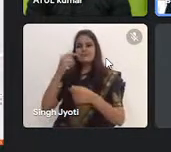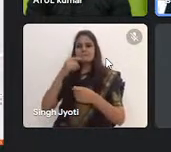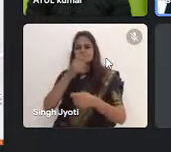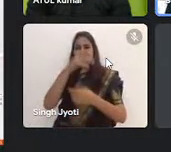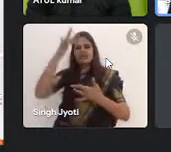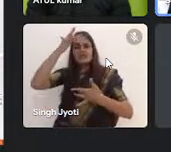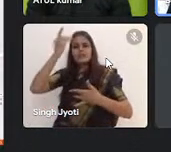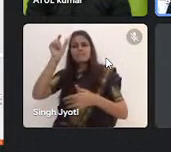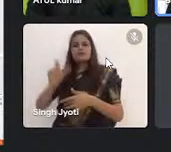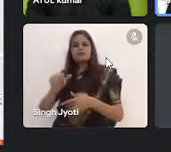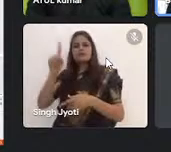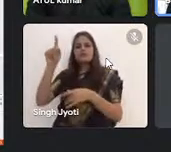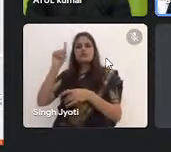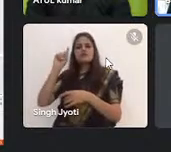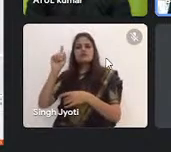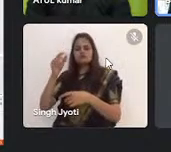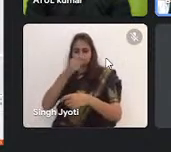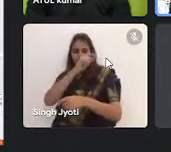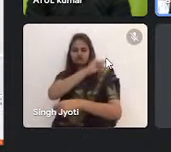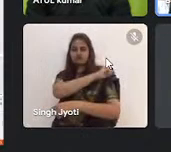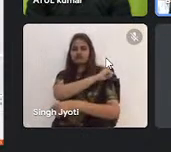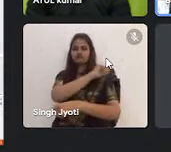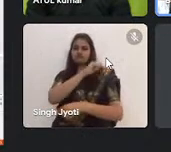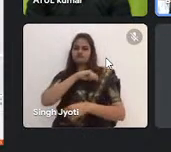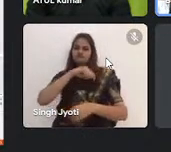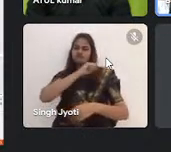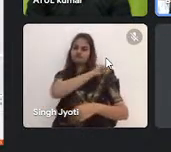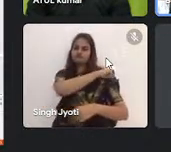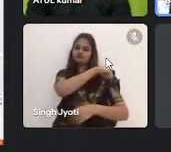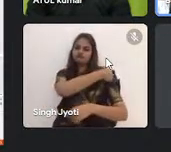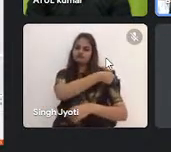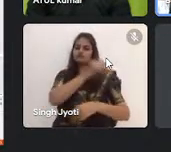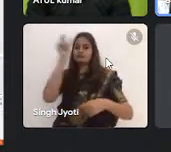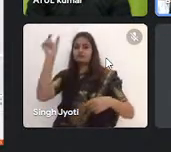critical about that, but the main problem, I think, is something different.